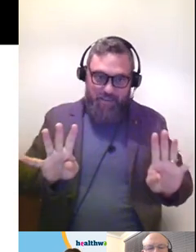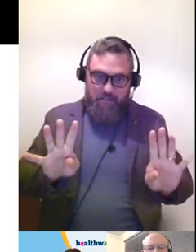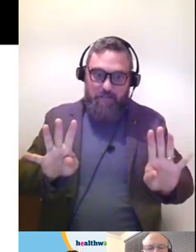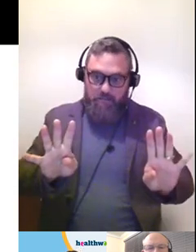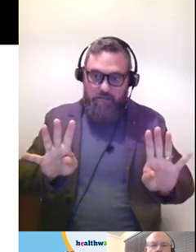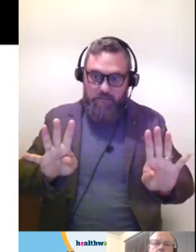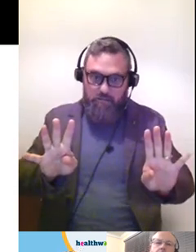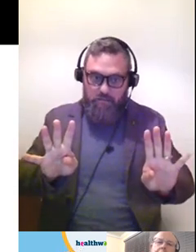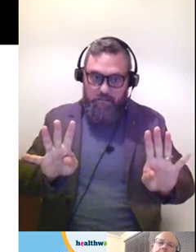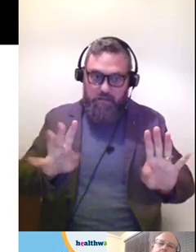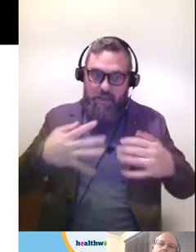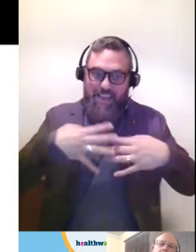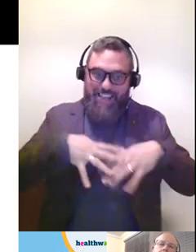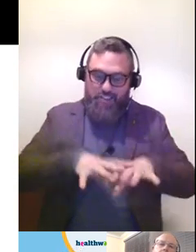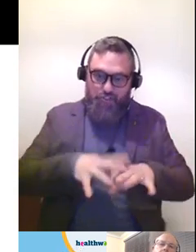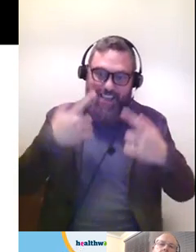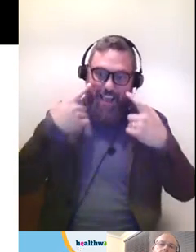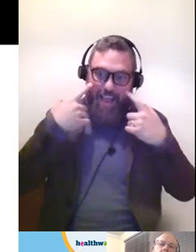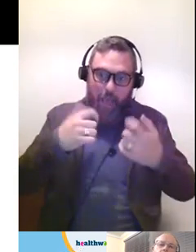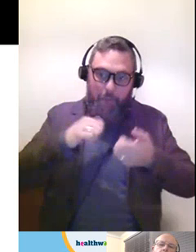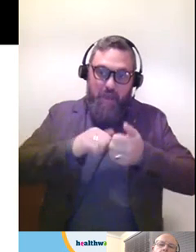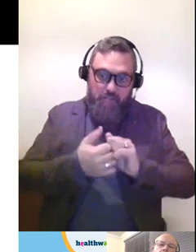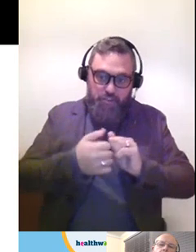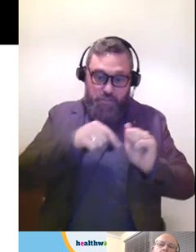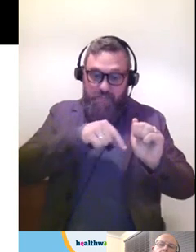that is called the Integrated Care Partnership.